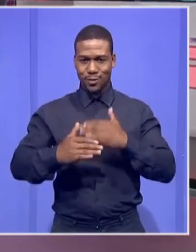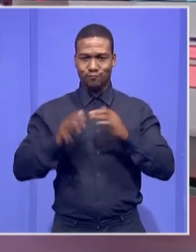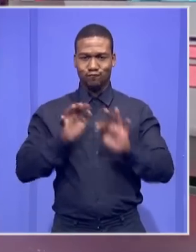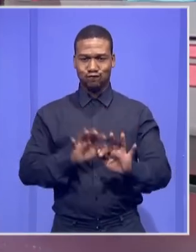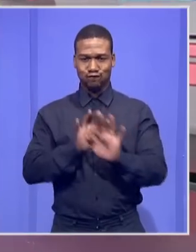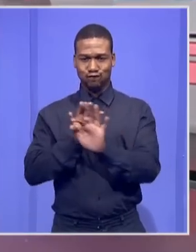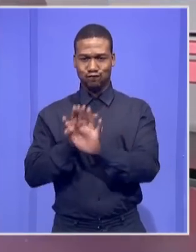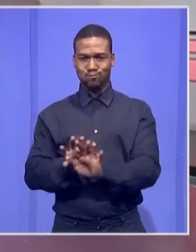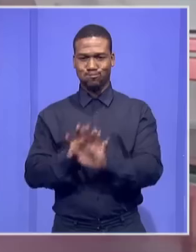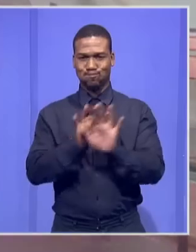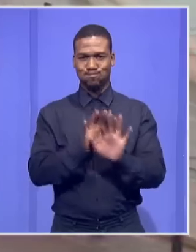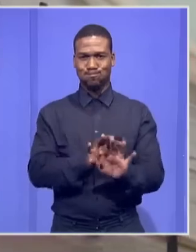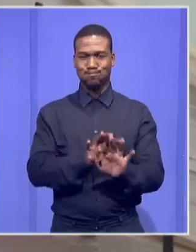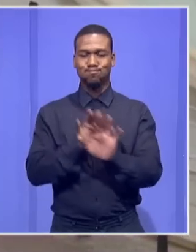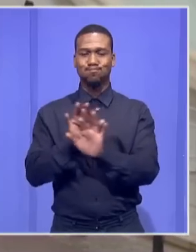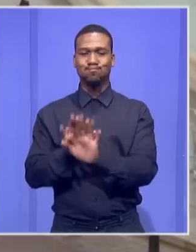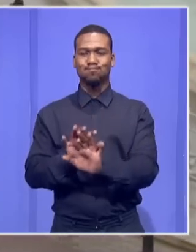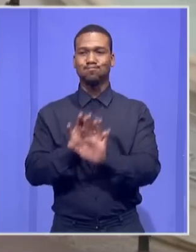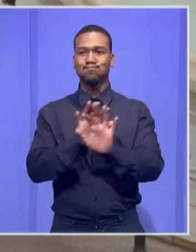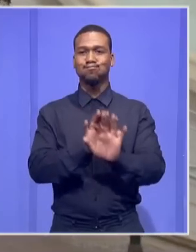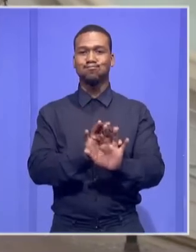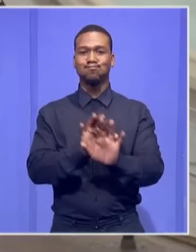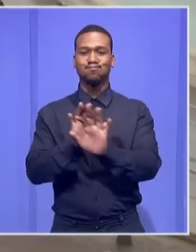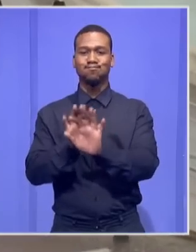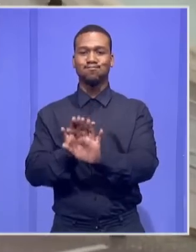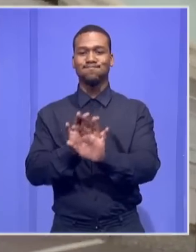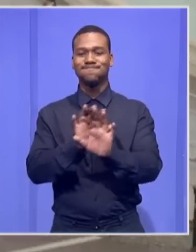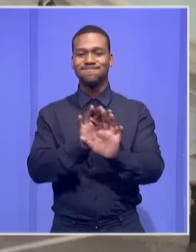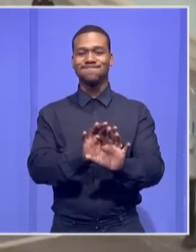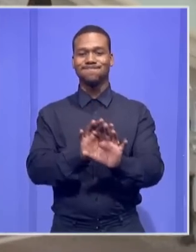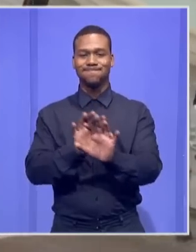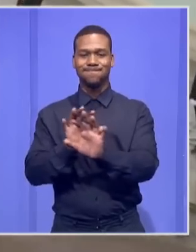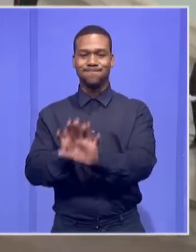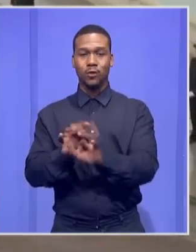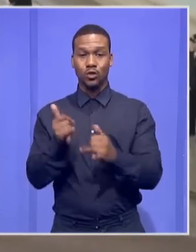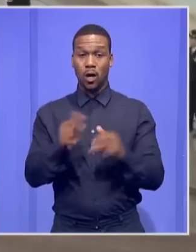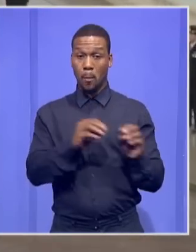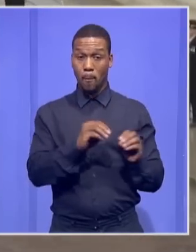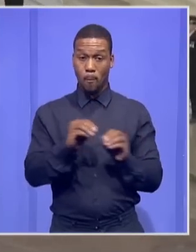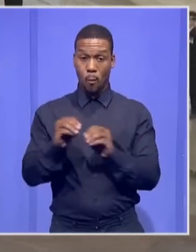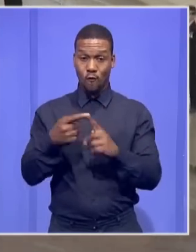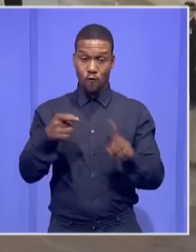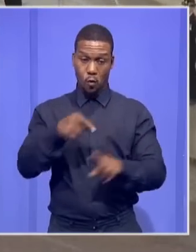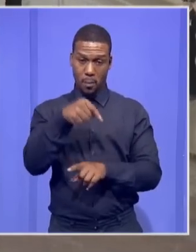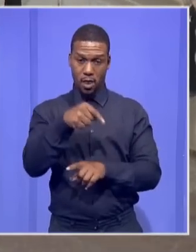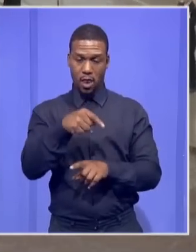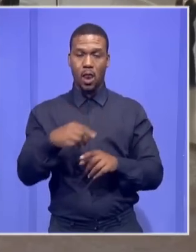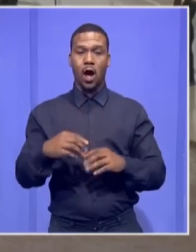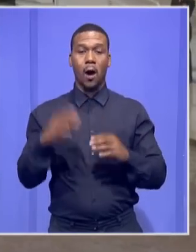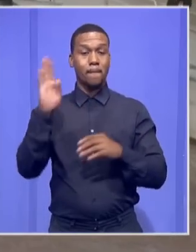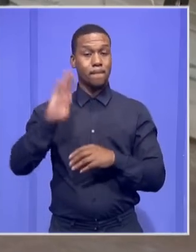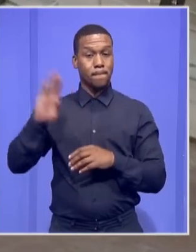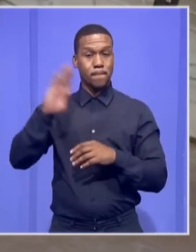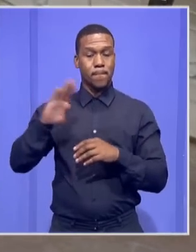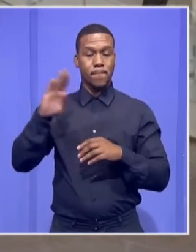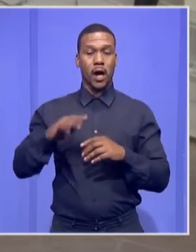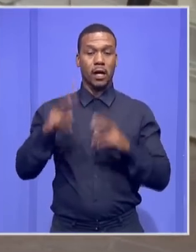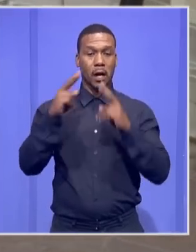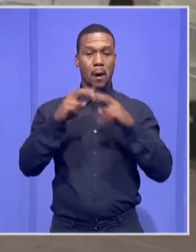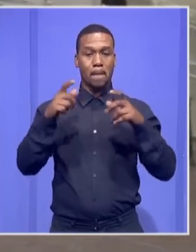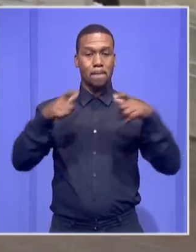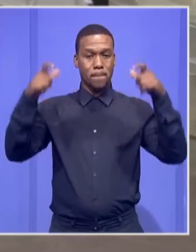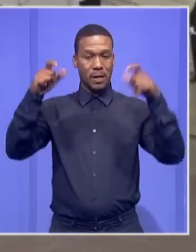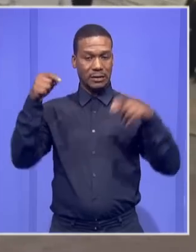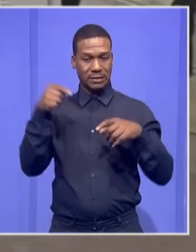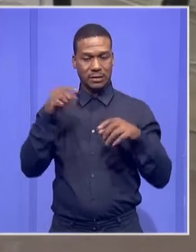the Buckingham Palace. And this is where the procession will move from Buckingham Palace all the way to Westminster Abbey. And of course, that's where